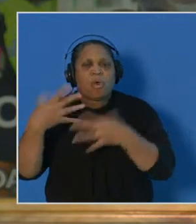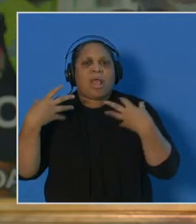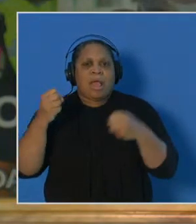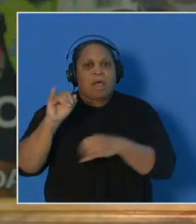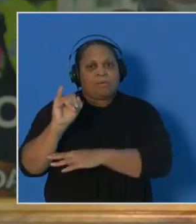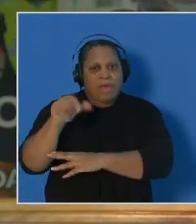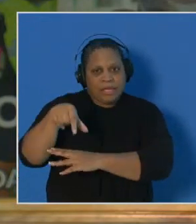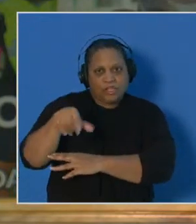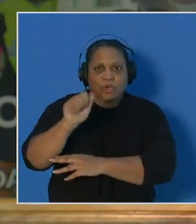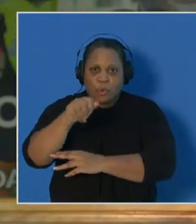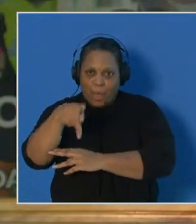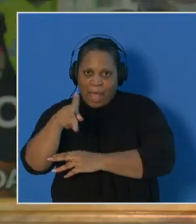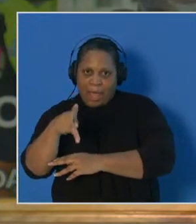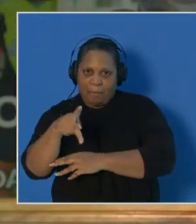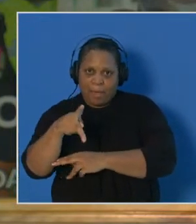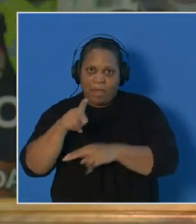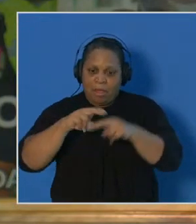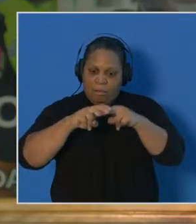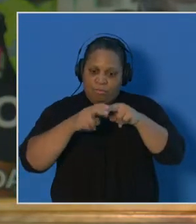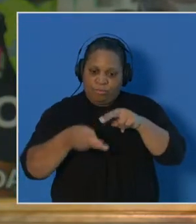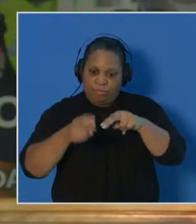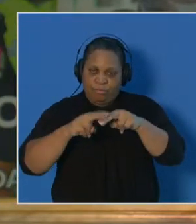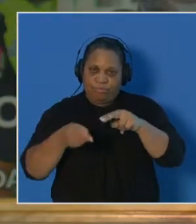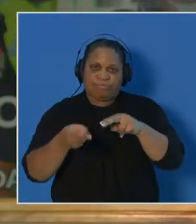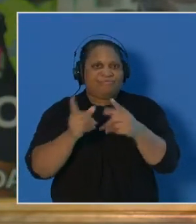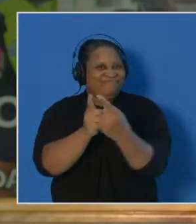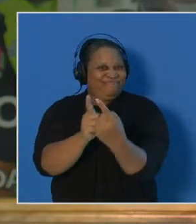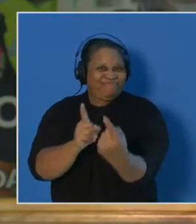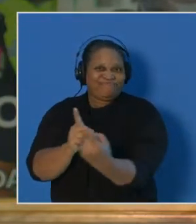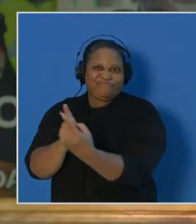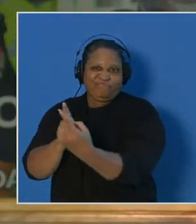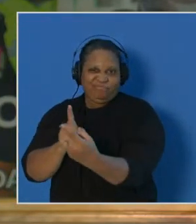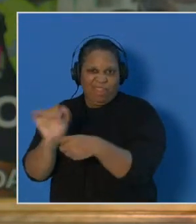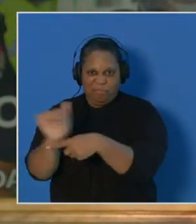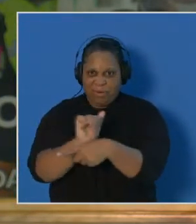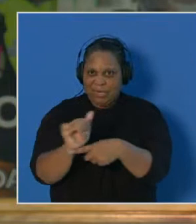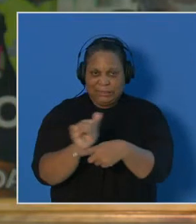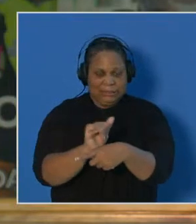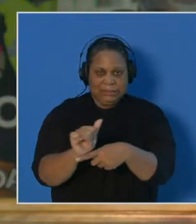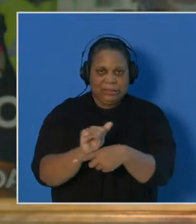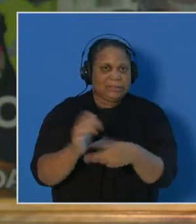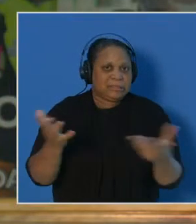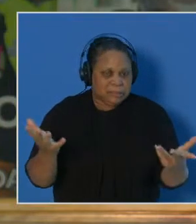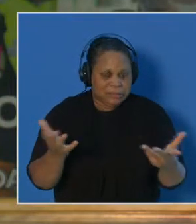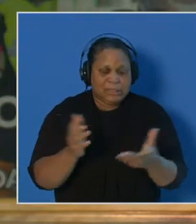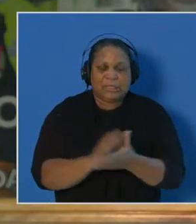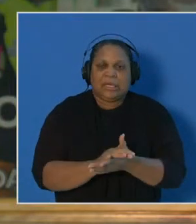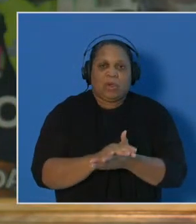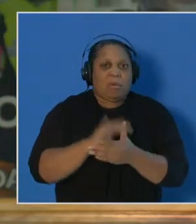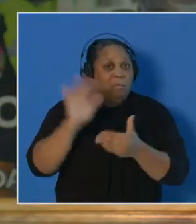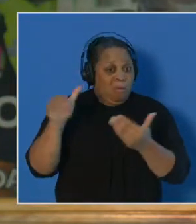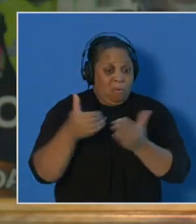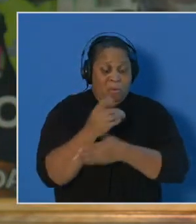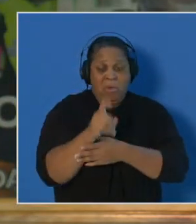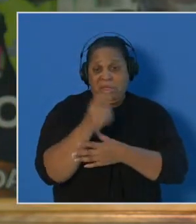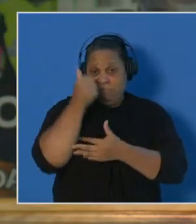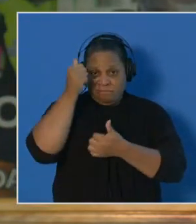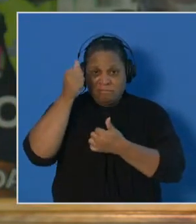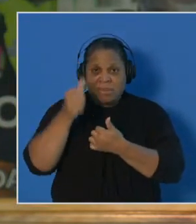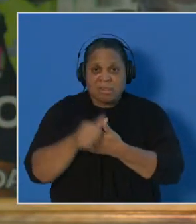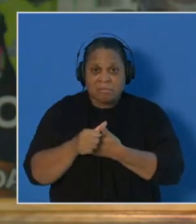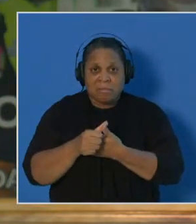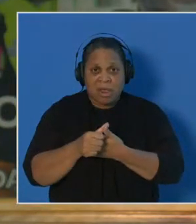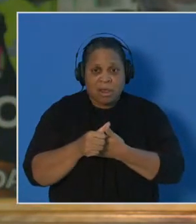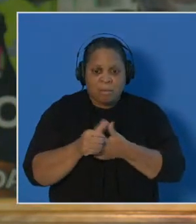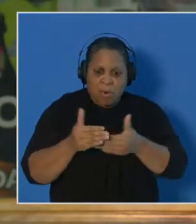app of a reduction in safe distancing practicing by our population. We all need to remember that the move